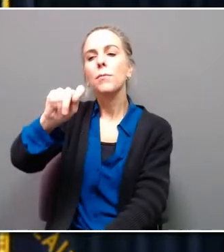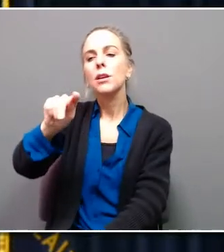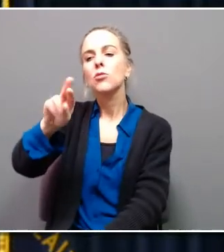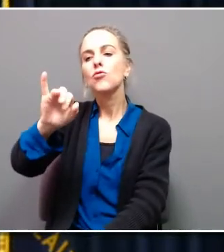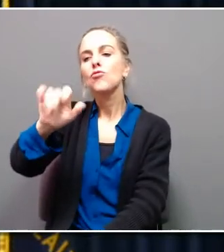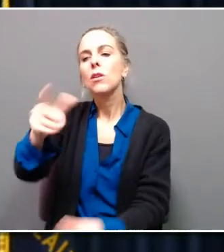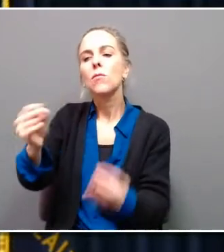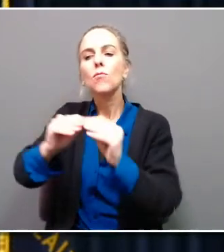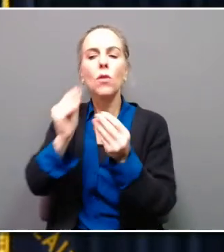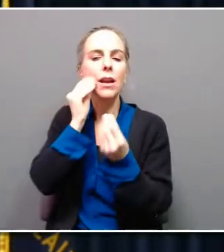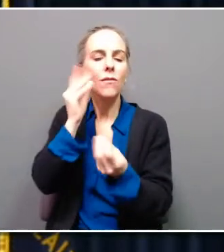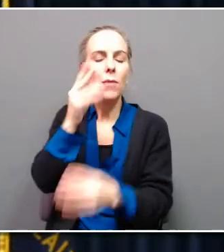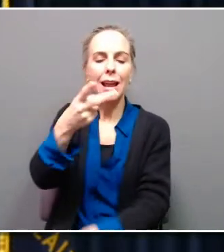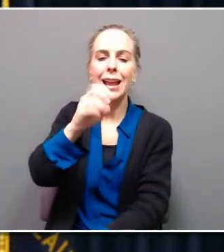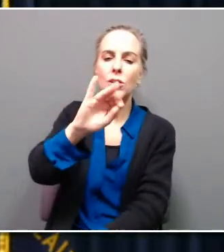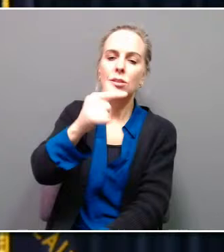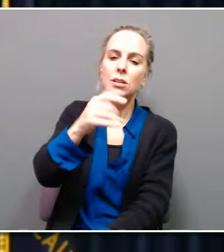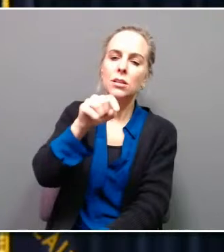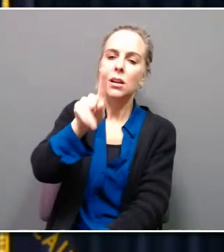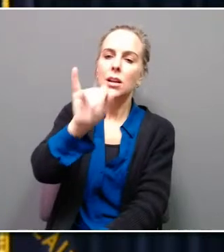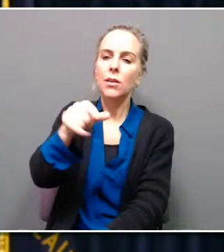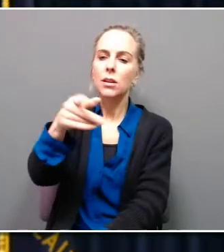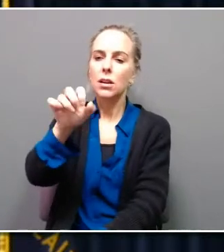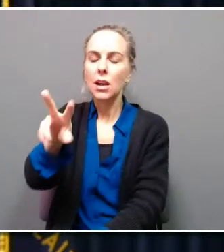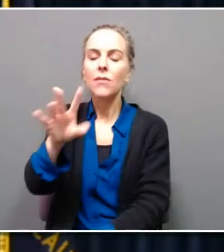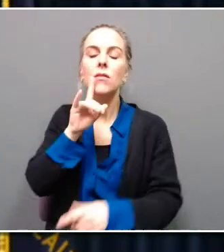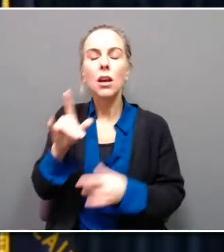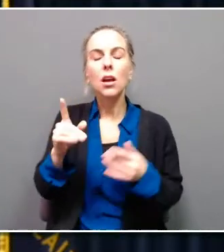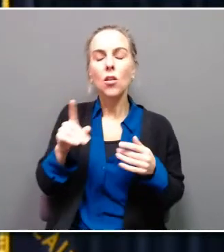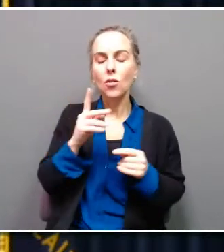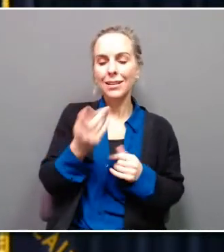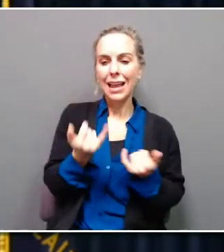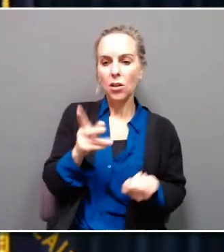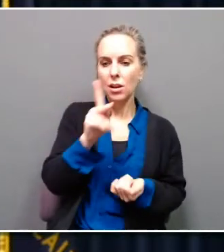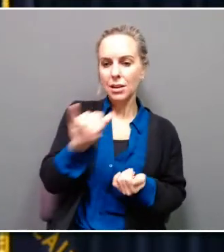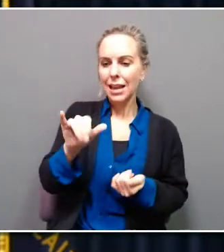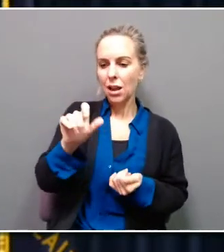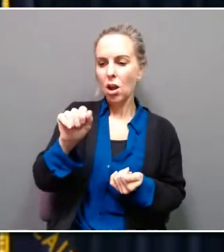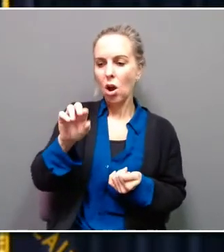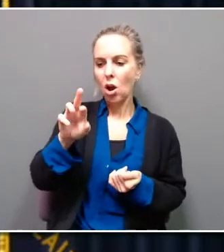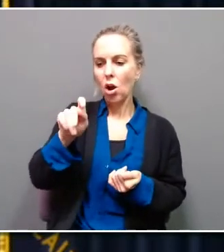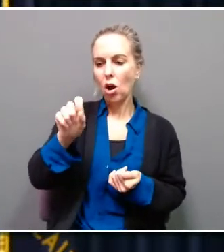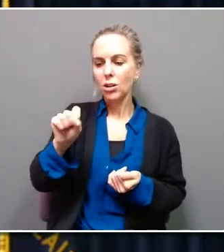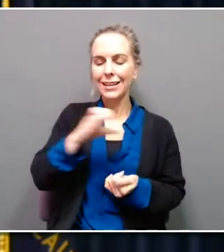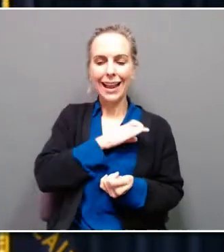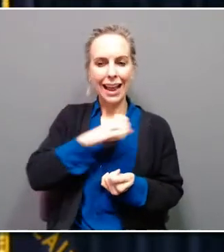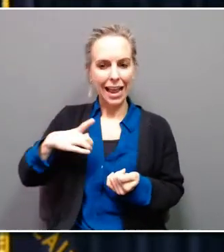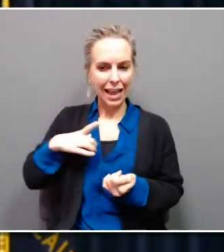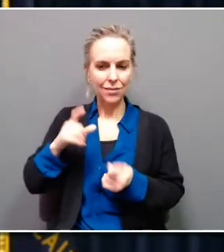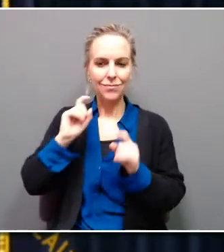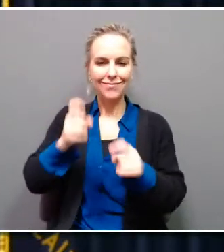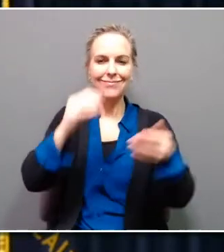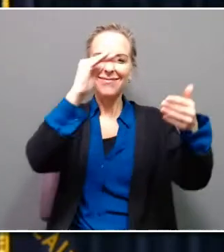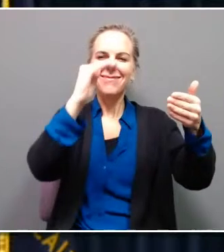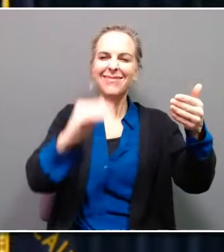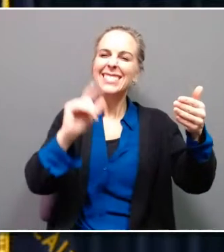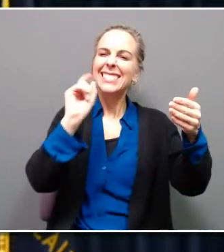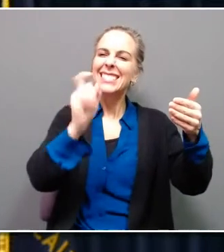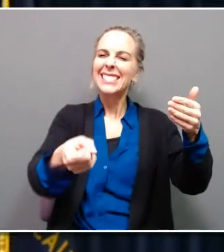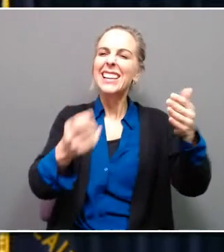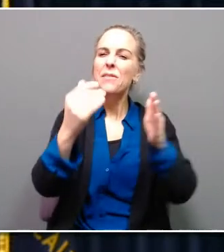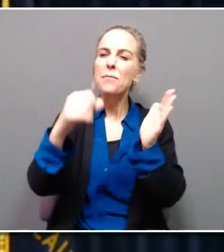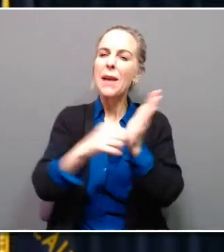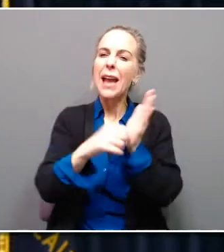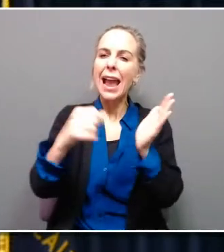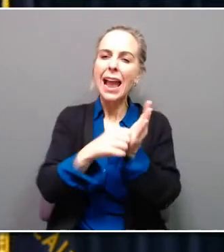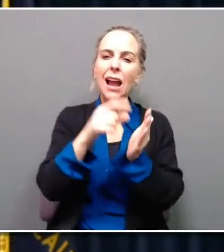heritage.ky.gov. Additionally, the Kentucky Arts Council has launched a one-stop shop webpage featuring gift ideas based on Kentucky artists and